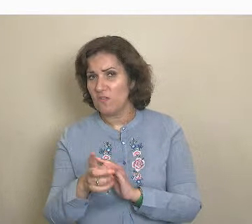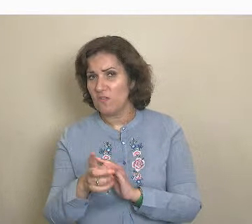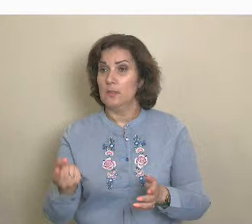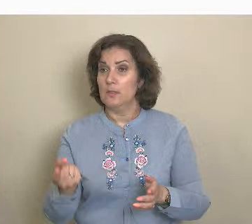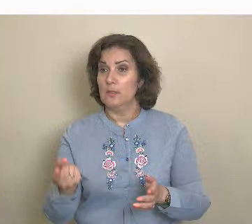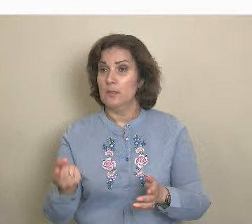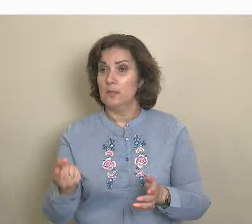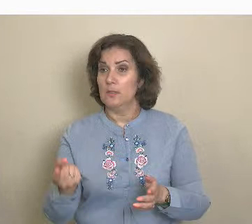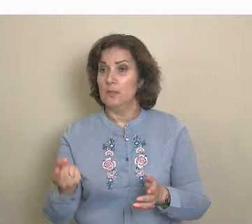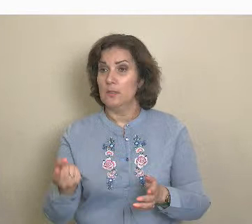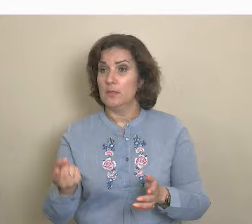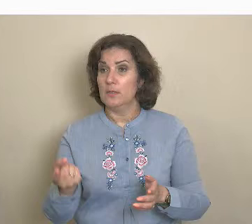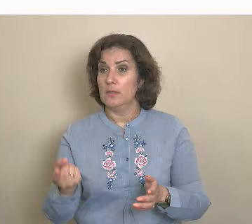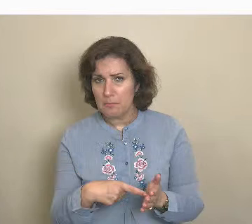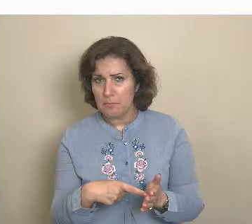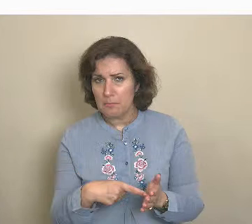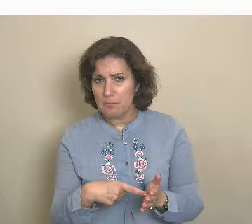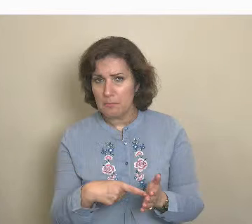tabulation.